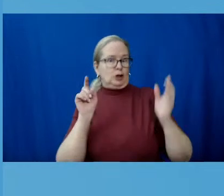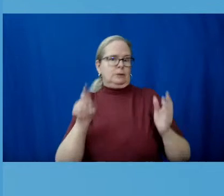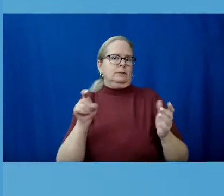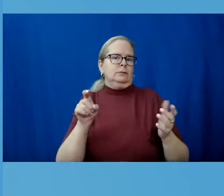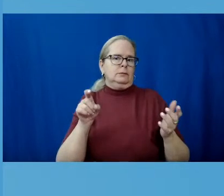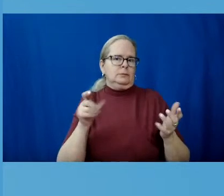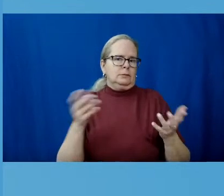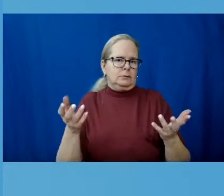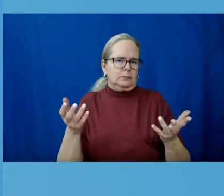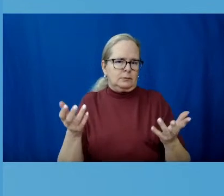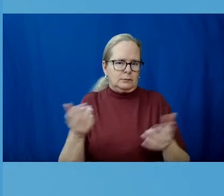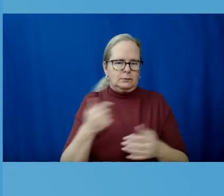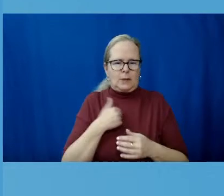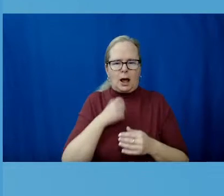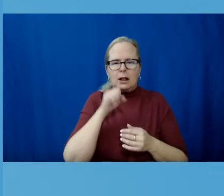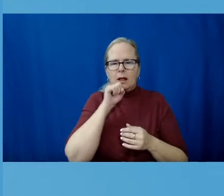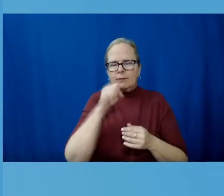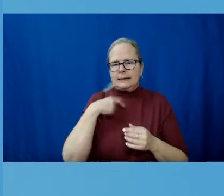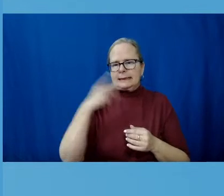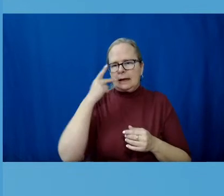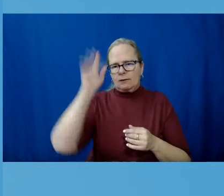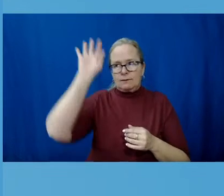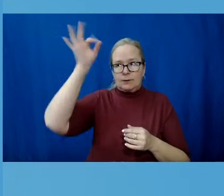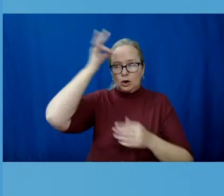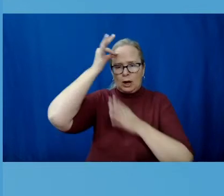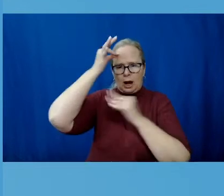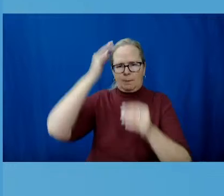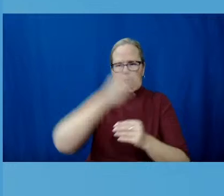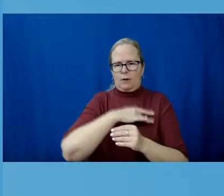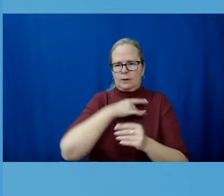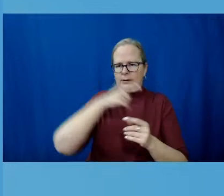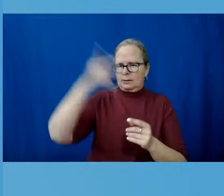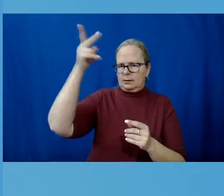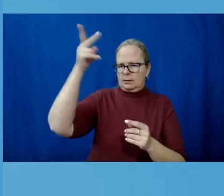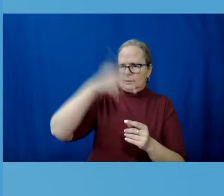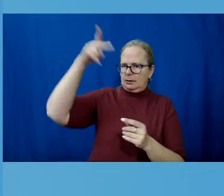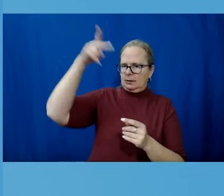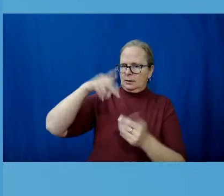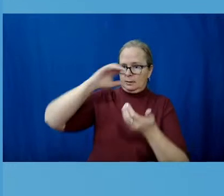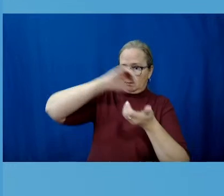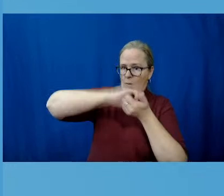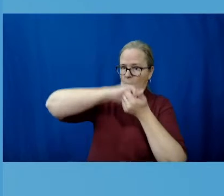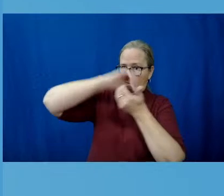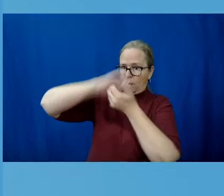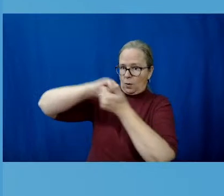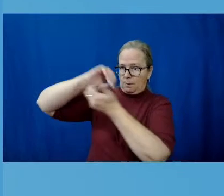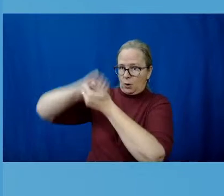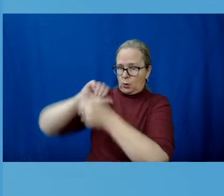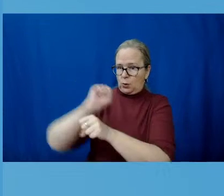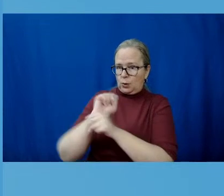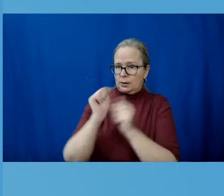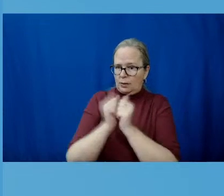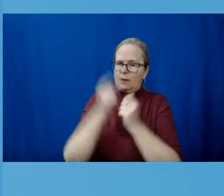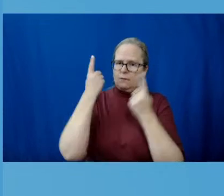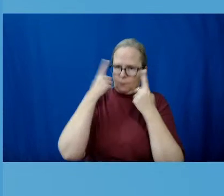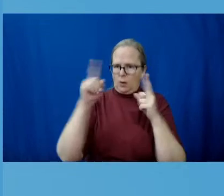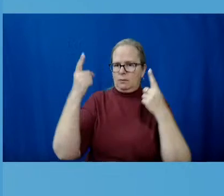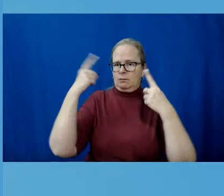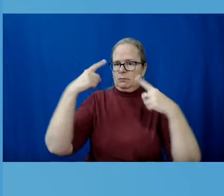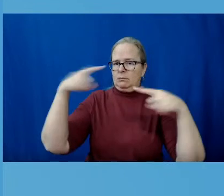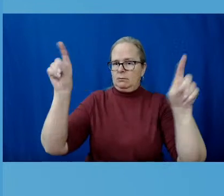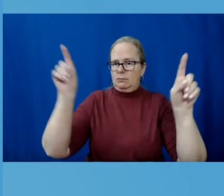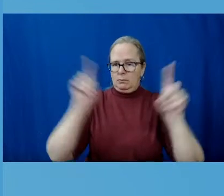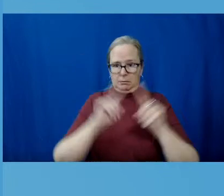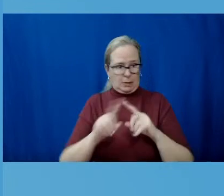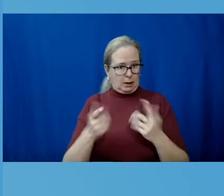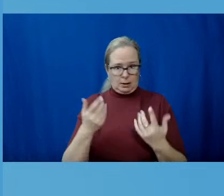work together to achieve goals, especially in a pandemic, where, again, we have to sort of prioritize the fact that there's disease in the community